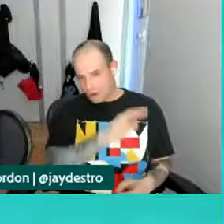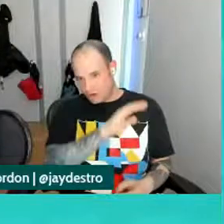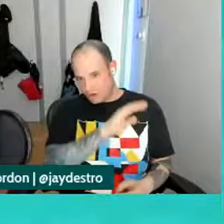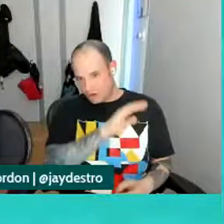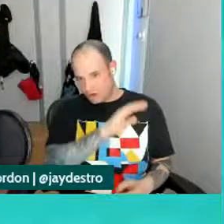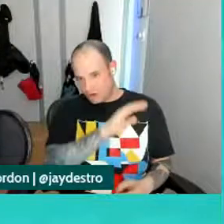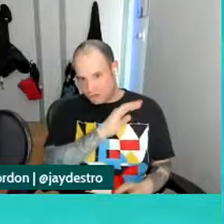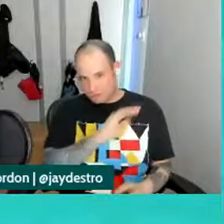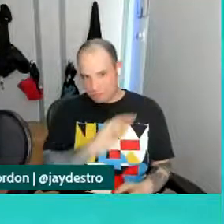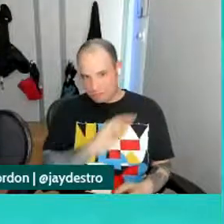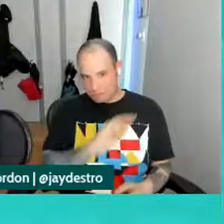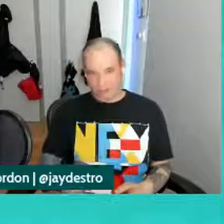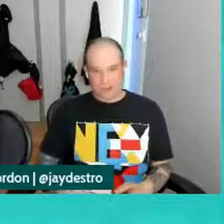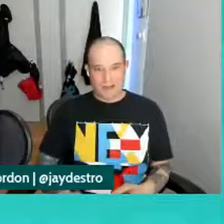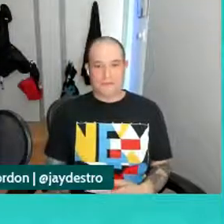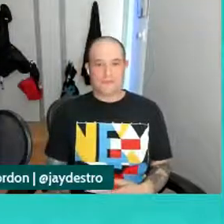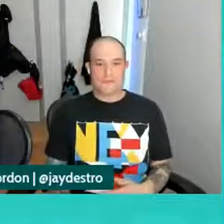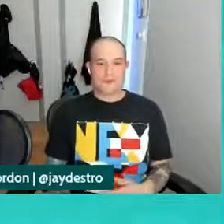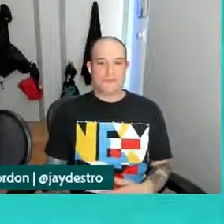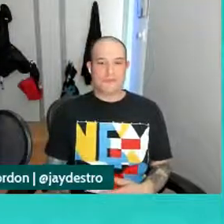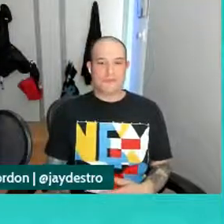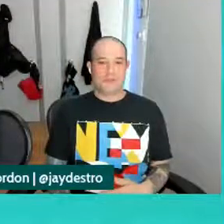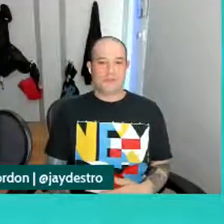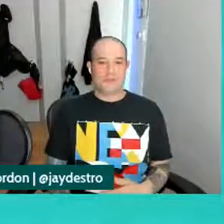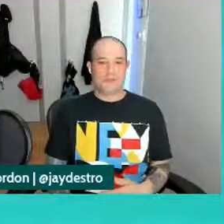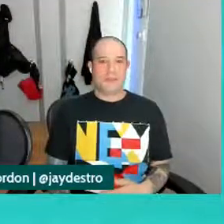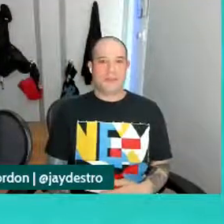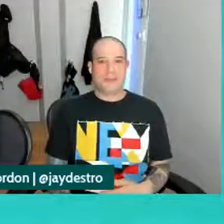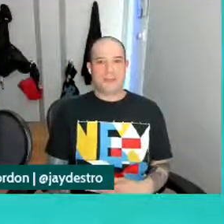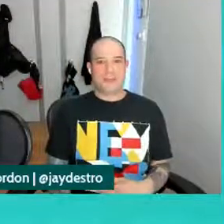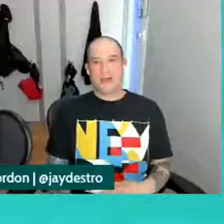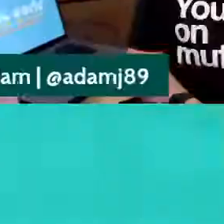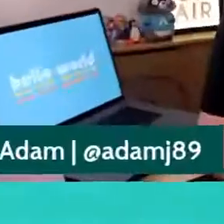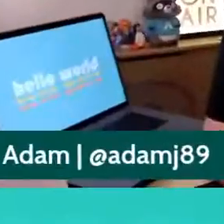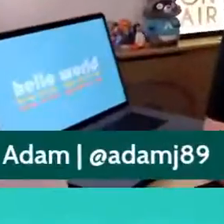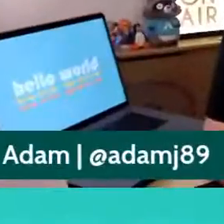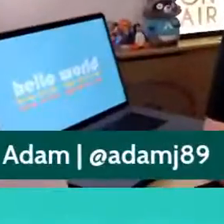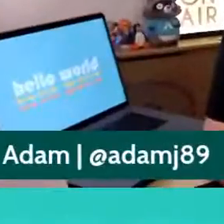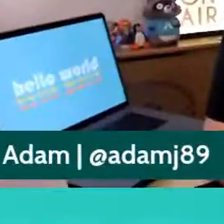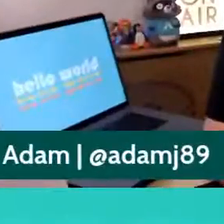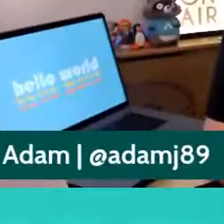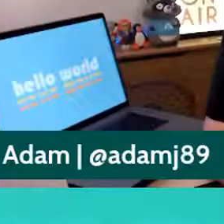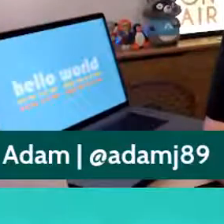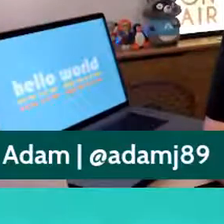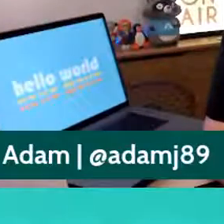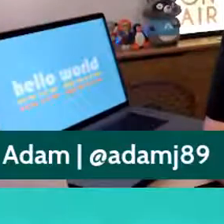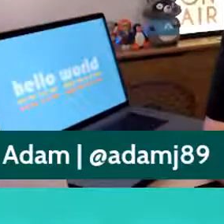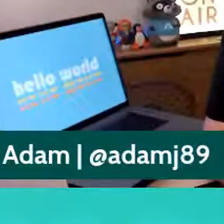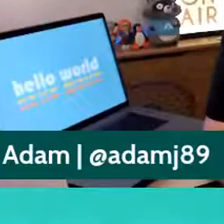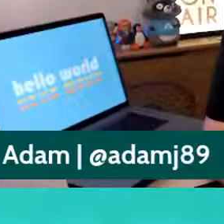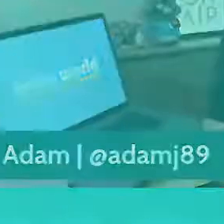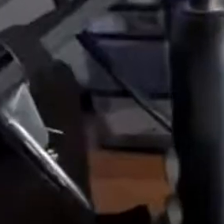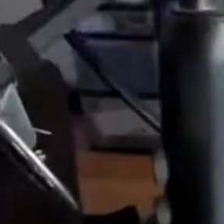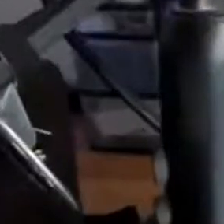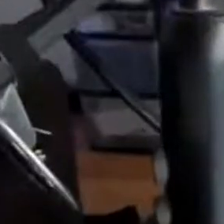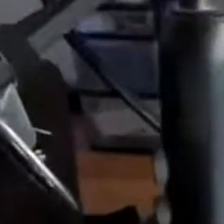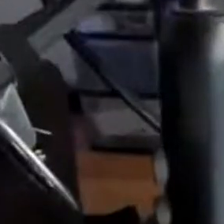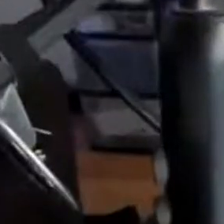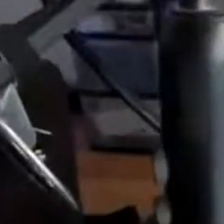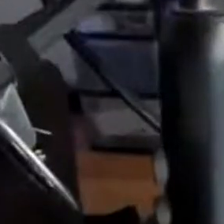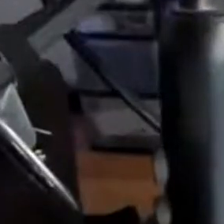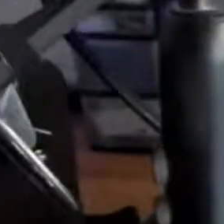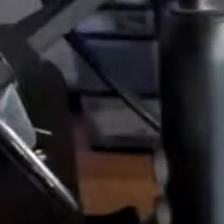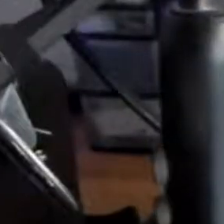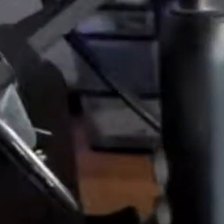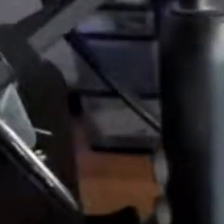the UK. And we talk about the products, the services, and the fundamentals that make up Azure. And so